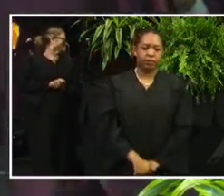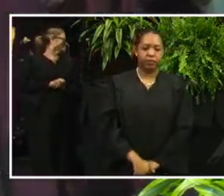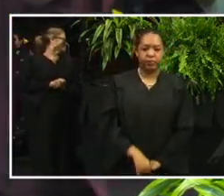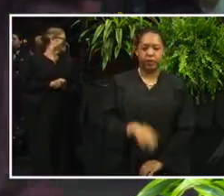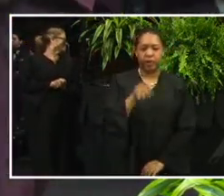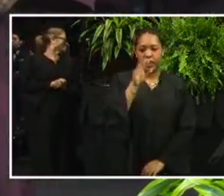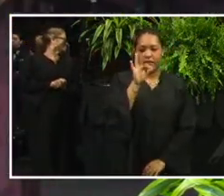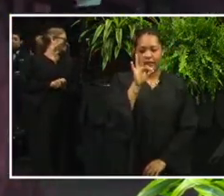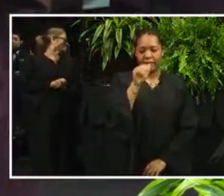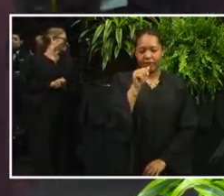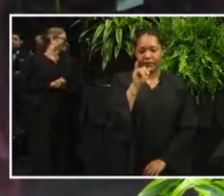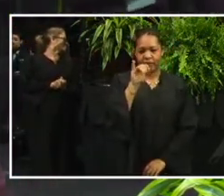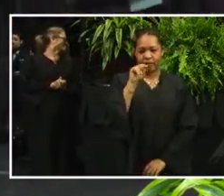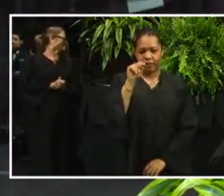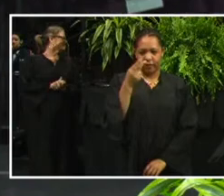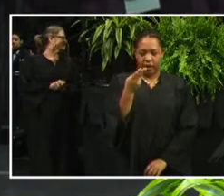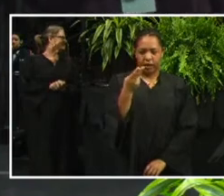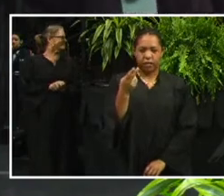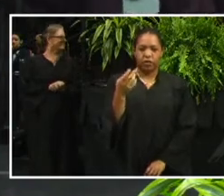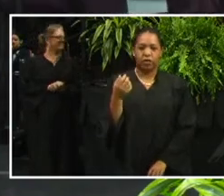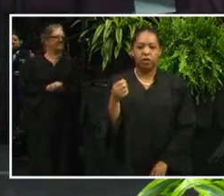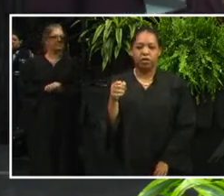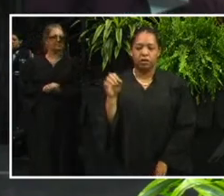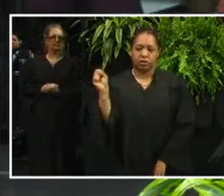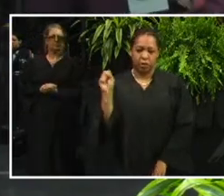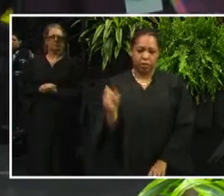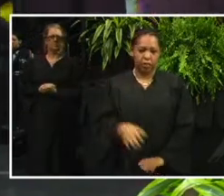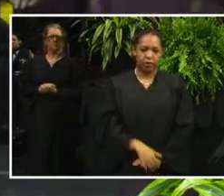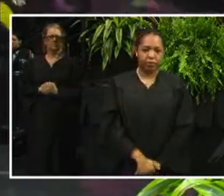Faith Gabriella Smith.